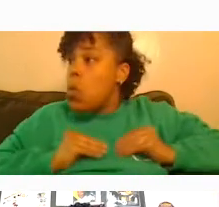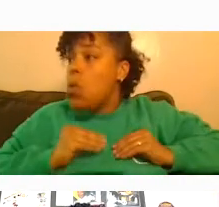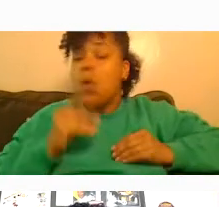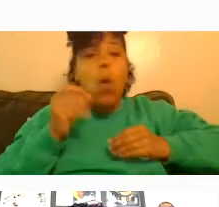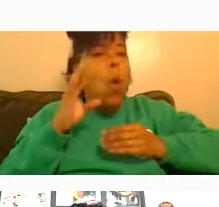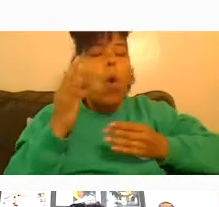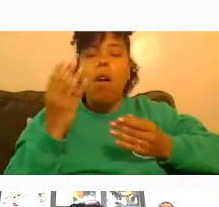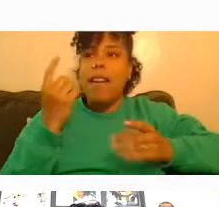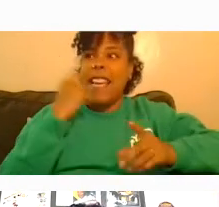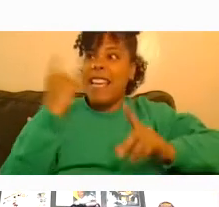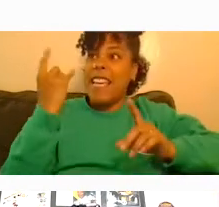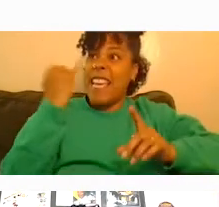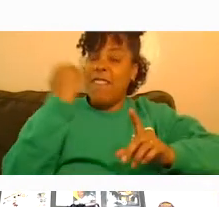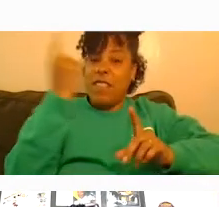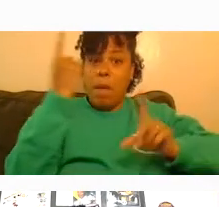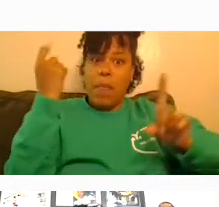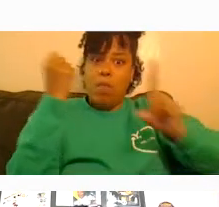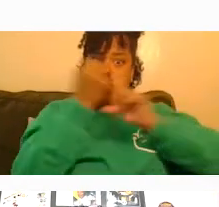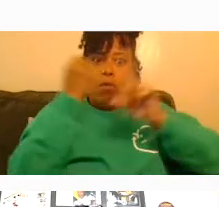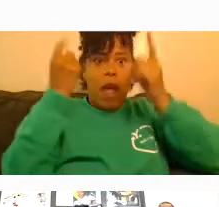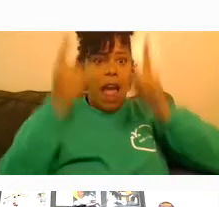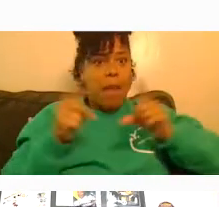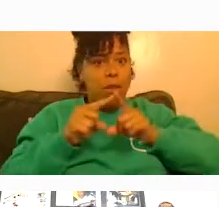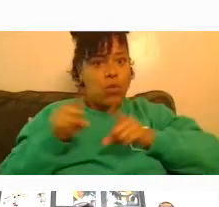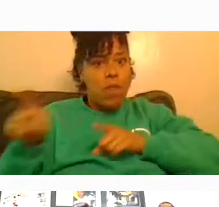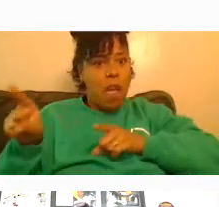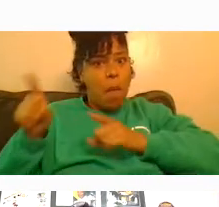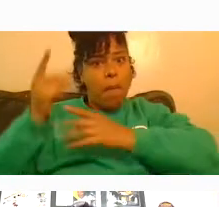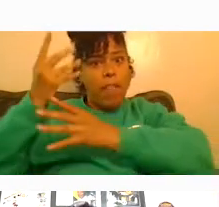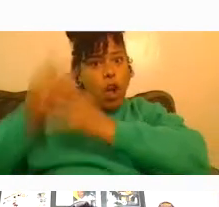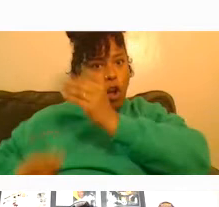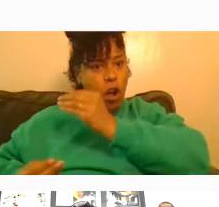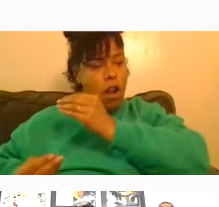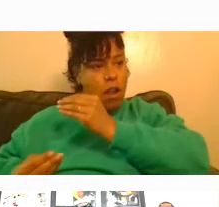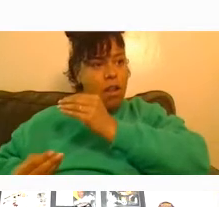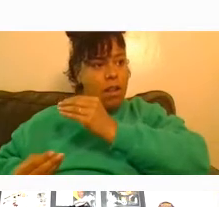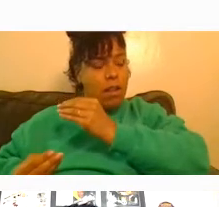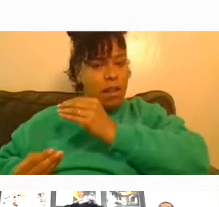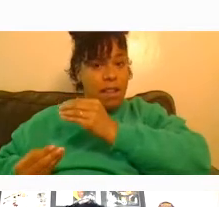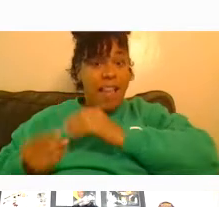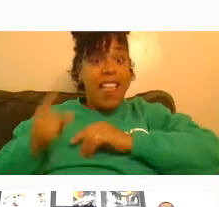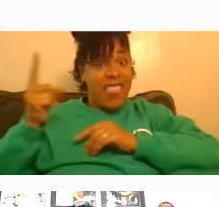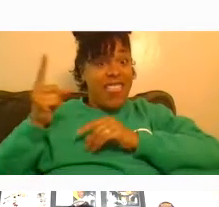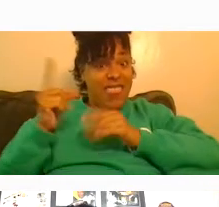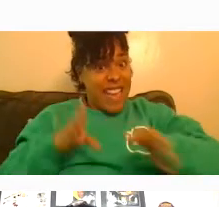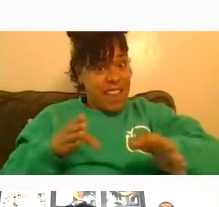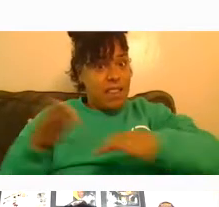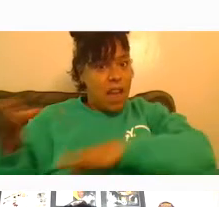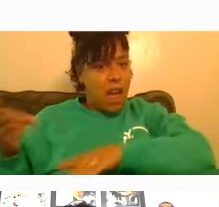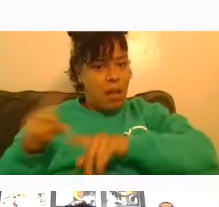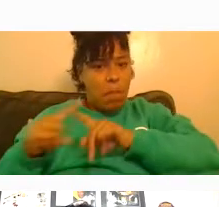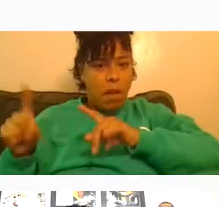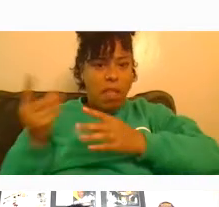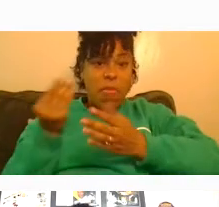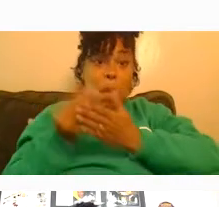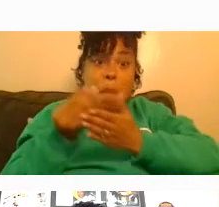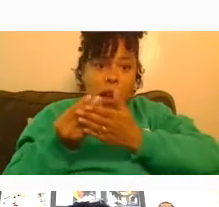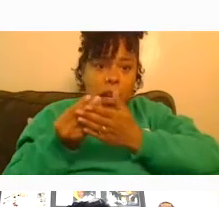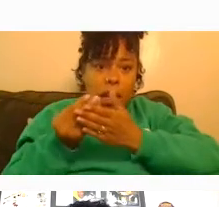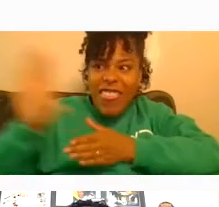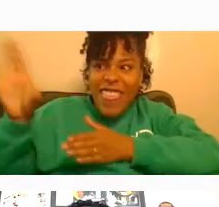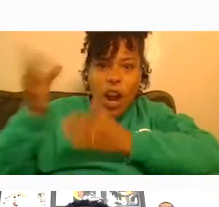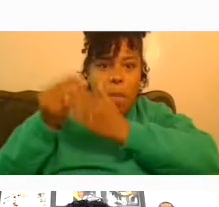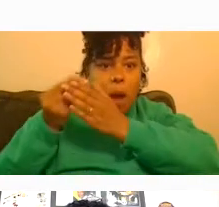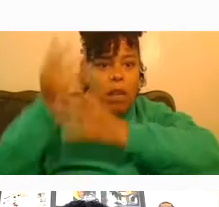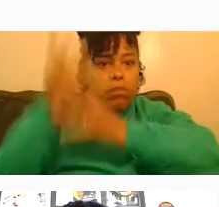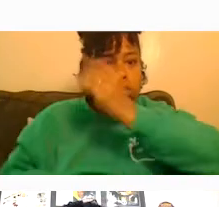something were to happen to them, not only do they pass away, but their income goes with them. Yes, we may